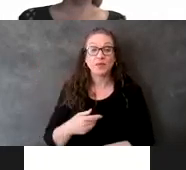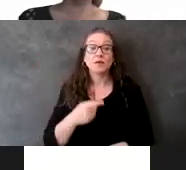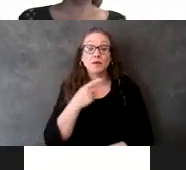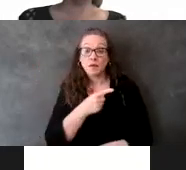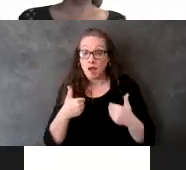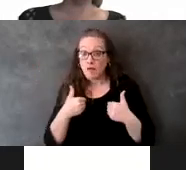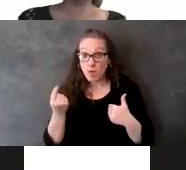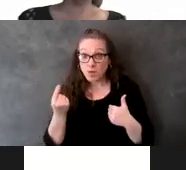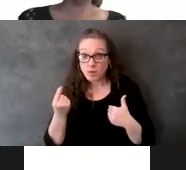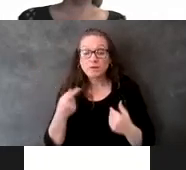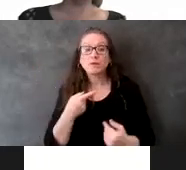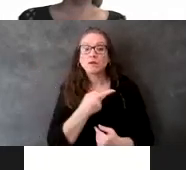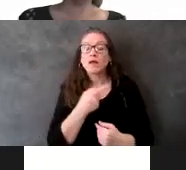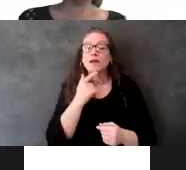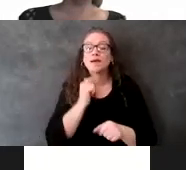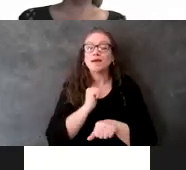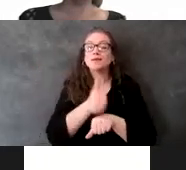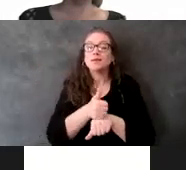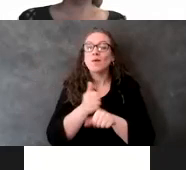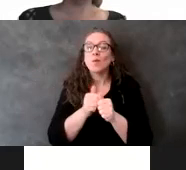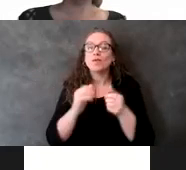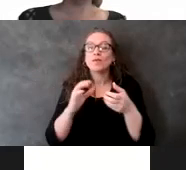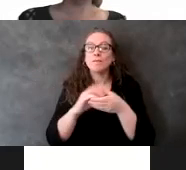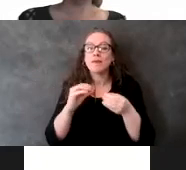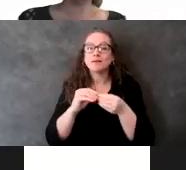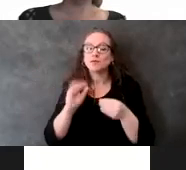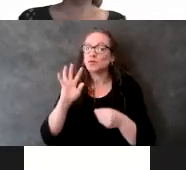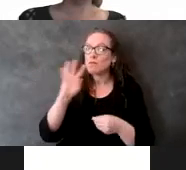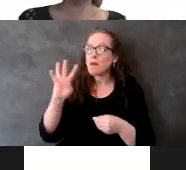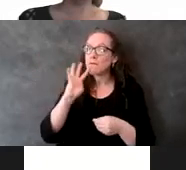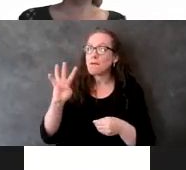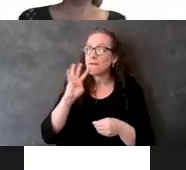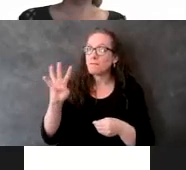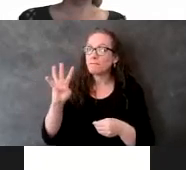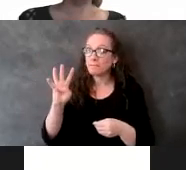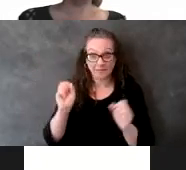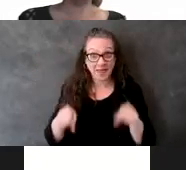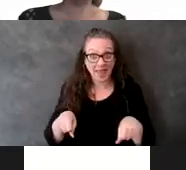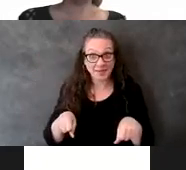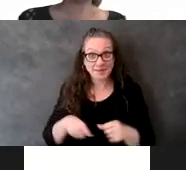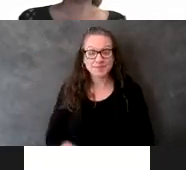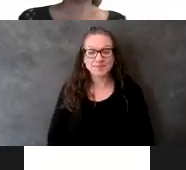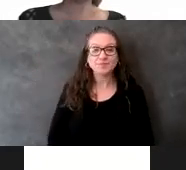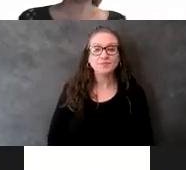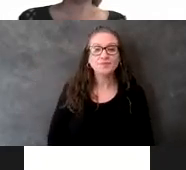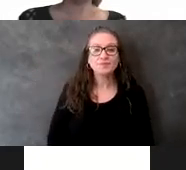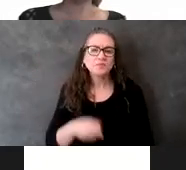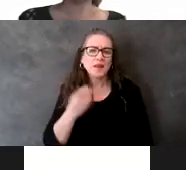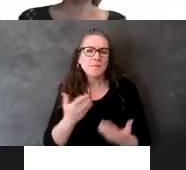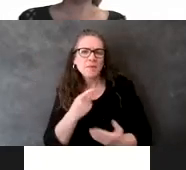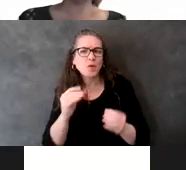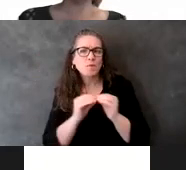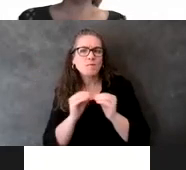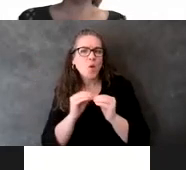be programmed with an audible message. Quite often, you're probably more familiar with the ones that just go